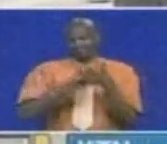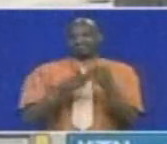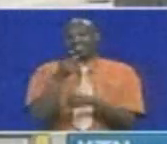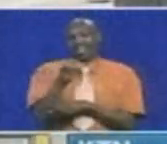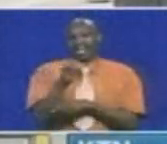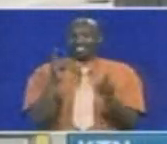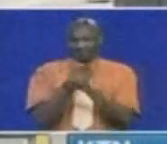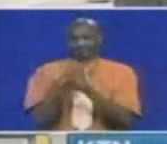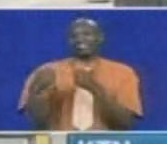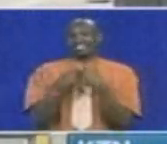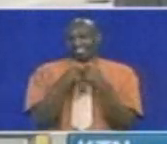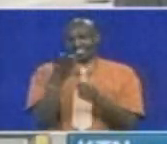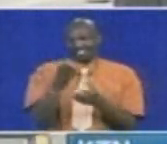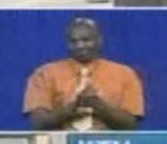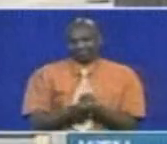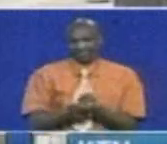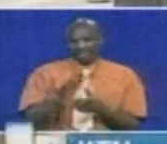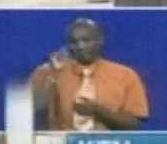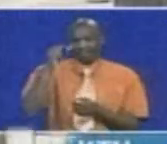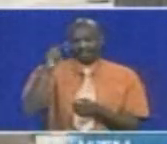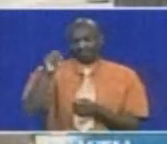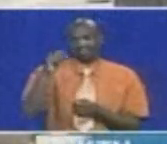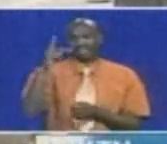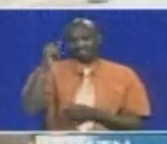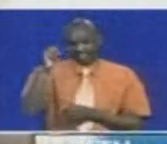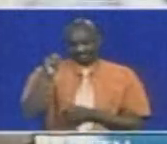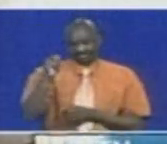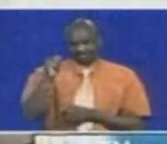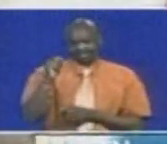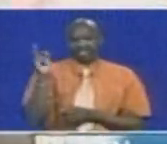other logistical challenges. Ben Kitili, KTN, Nairobi.